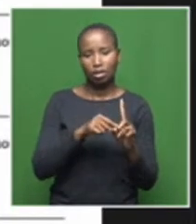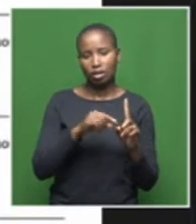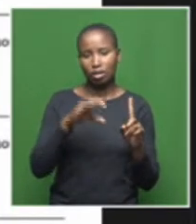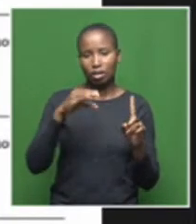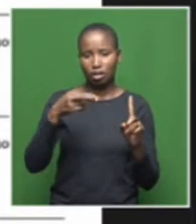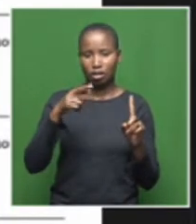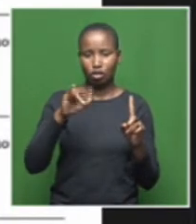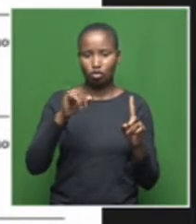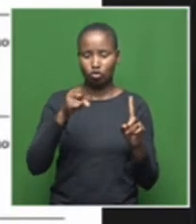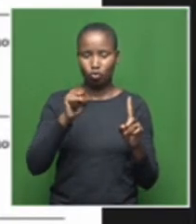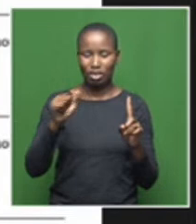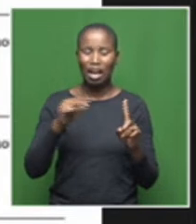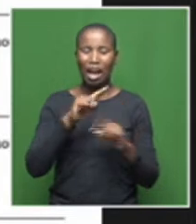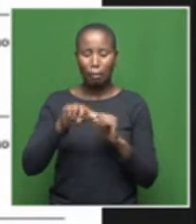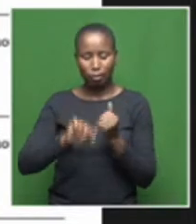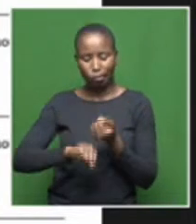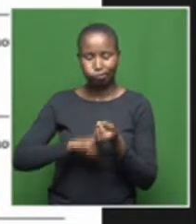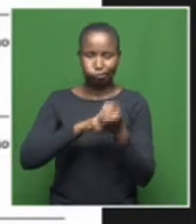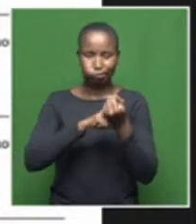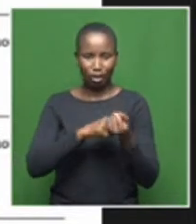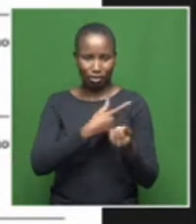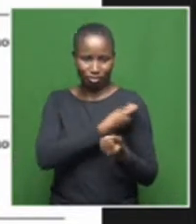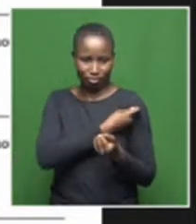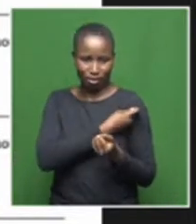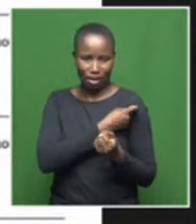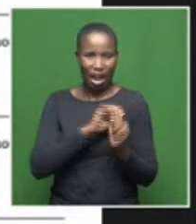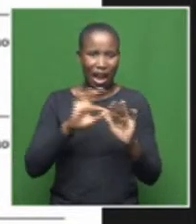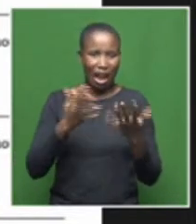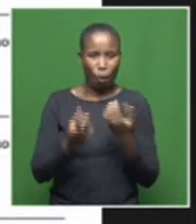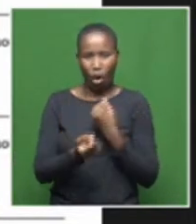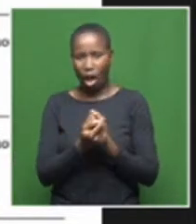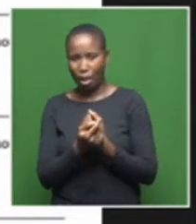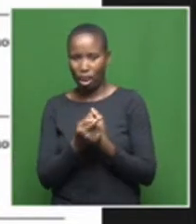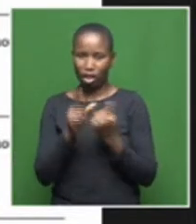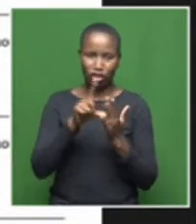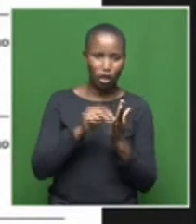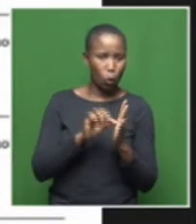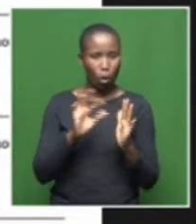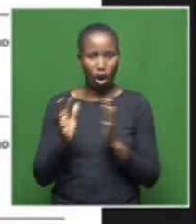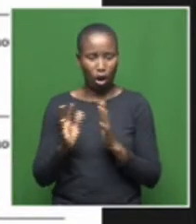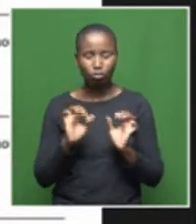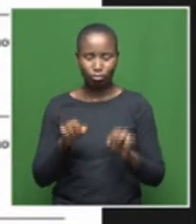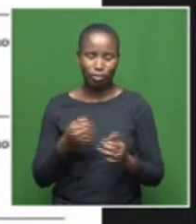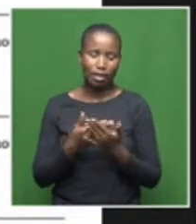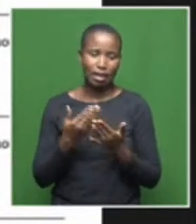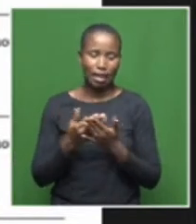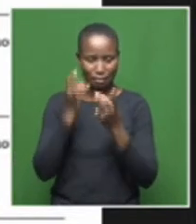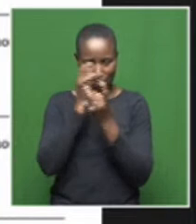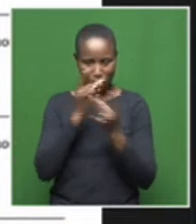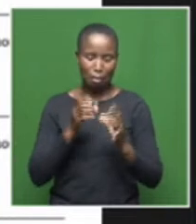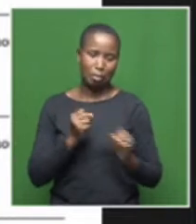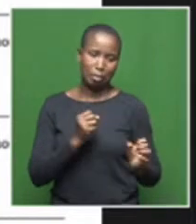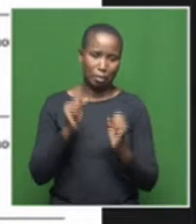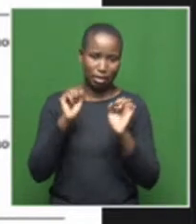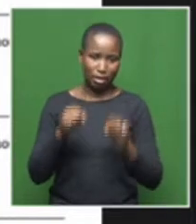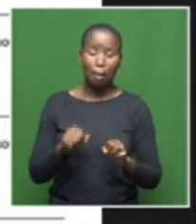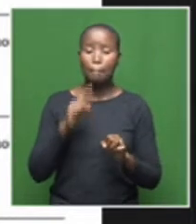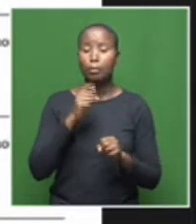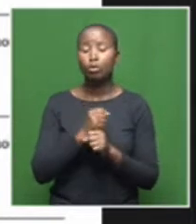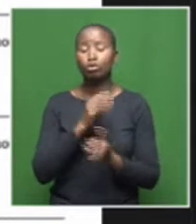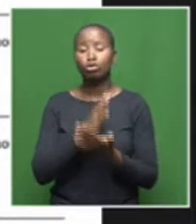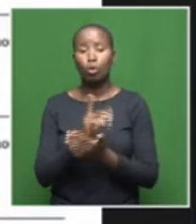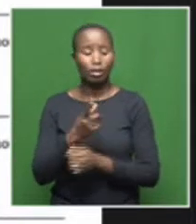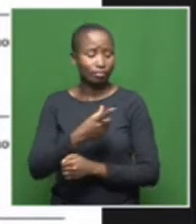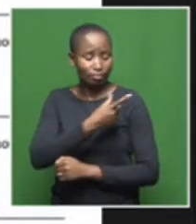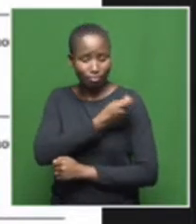the boosters and the schedules. Now, all that we're doing is to make sure that the vaccination is accessible,